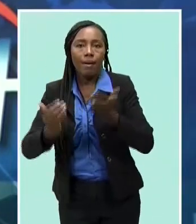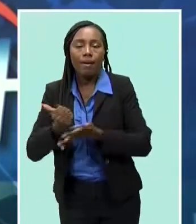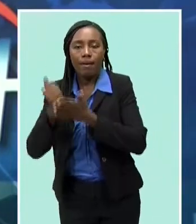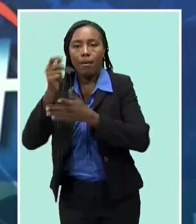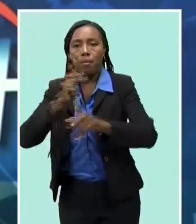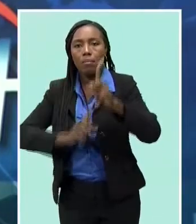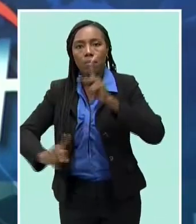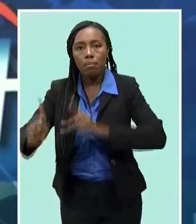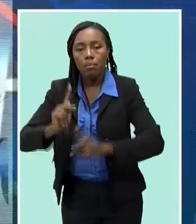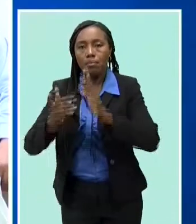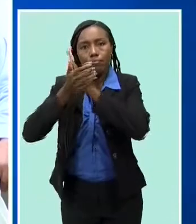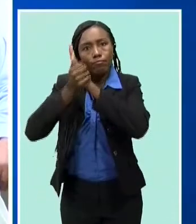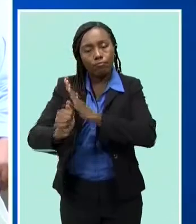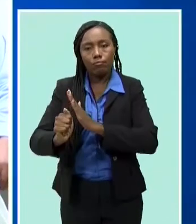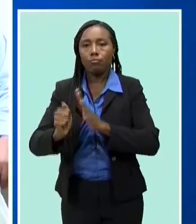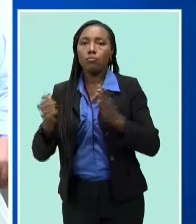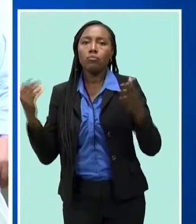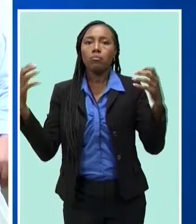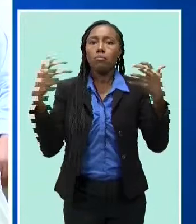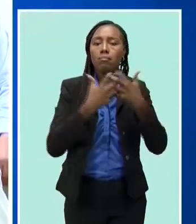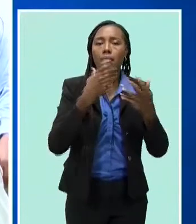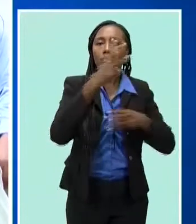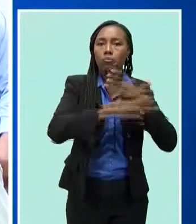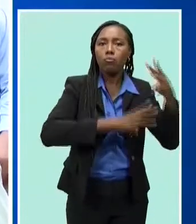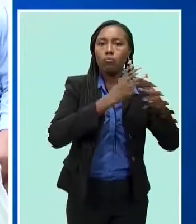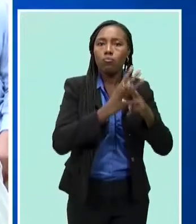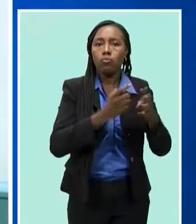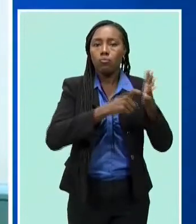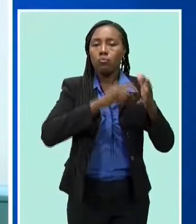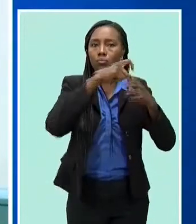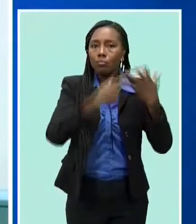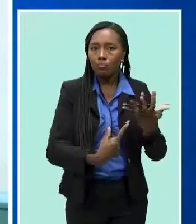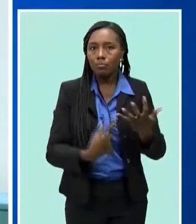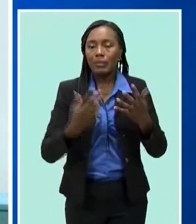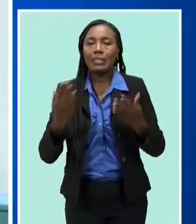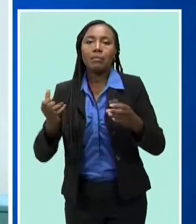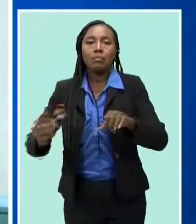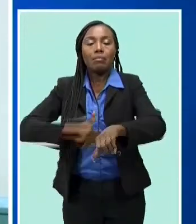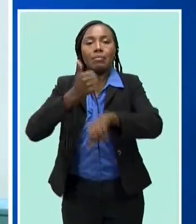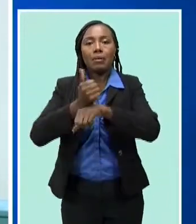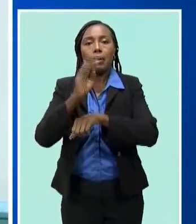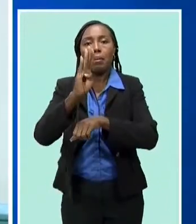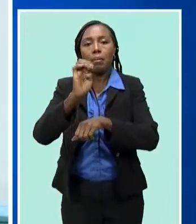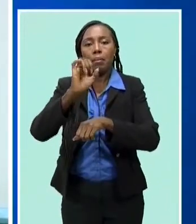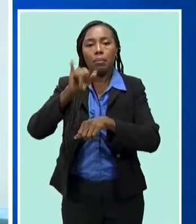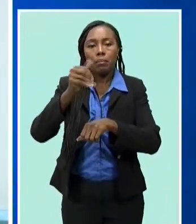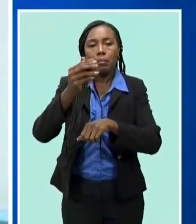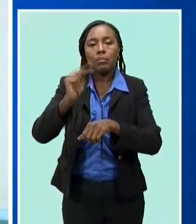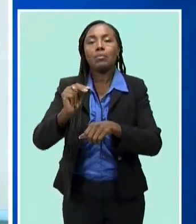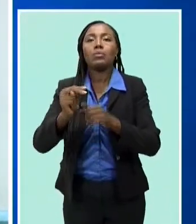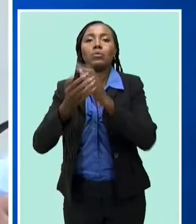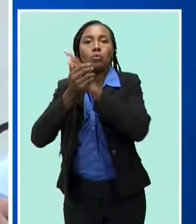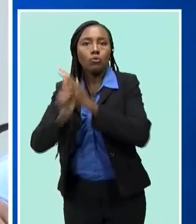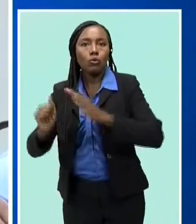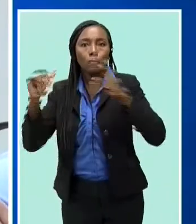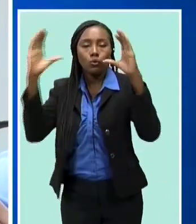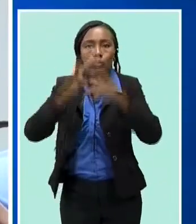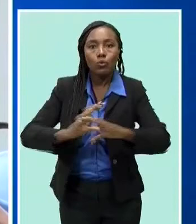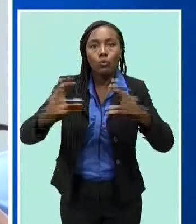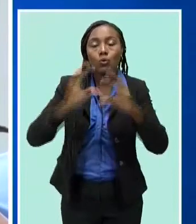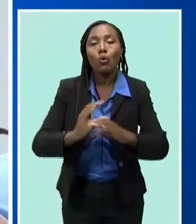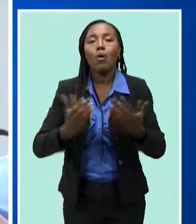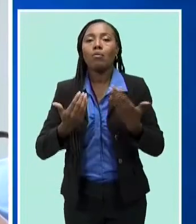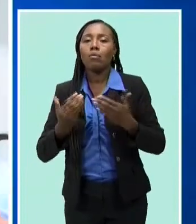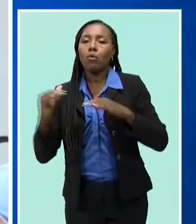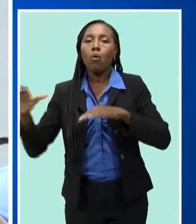standards. Minister Ford launched the Beige to the World talent show this morning and explained the audition phase will make stops across the island and